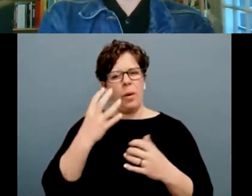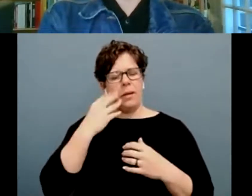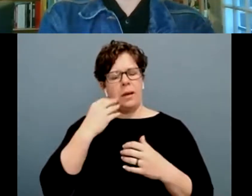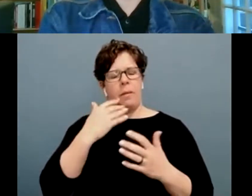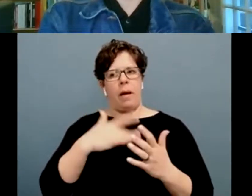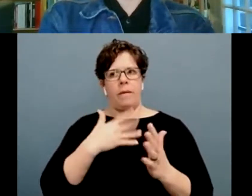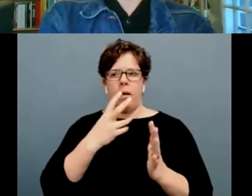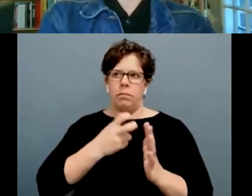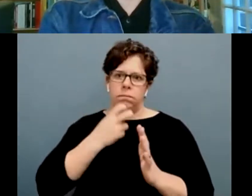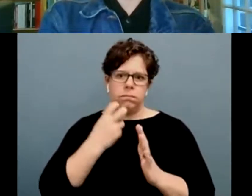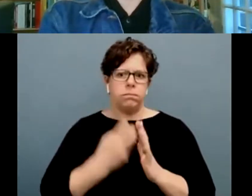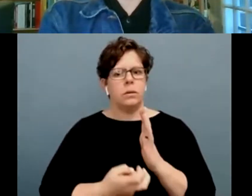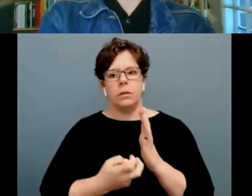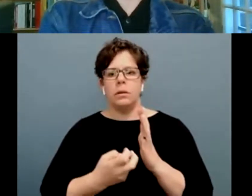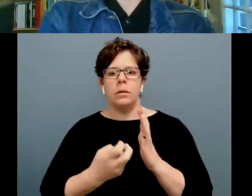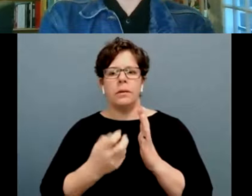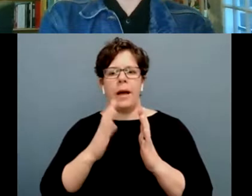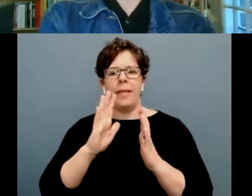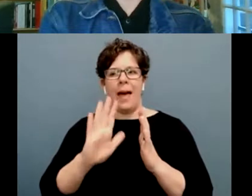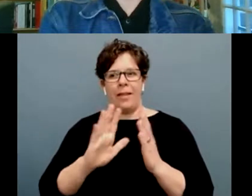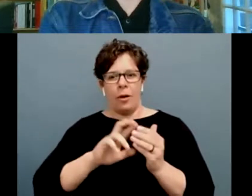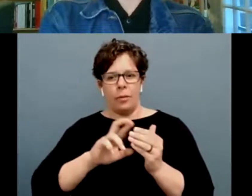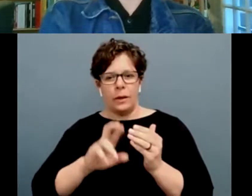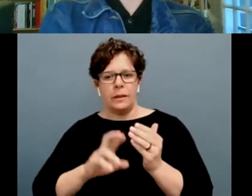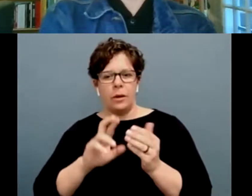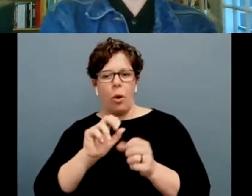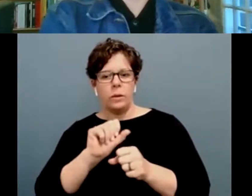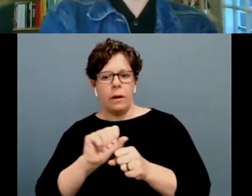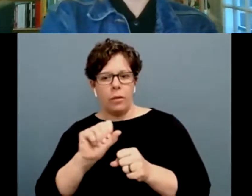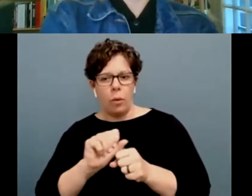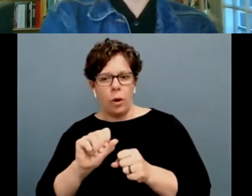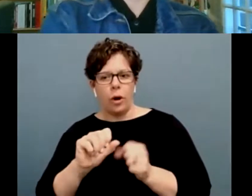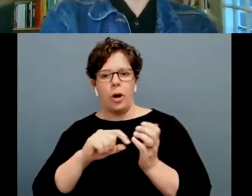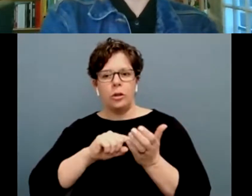a way that the work that comes from it tells the tale of that immersion.